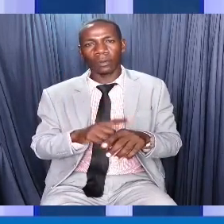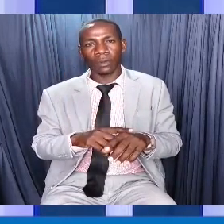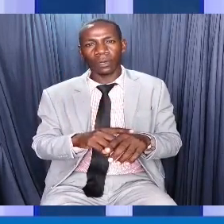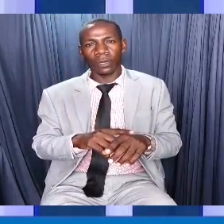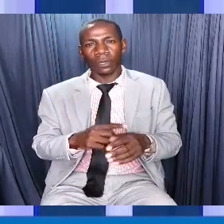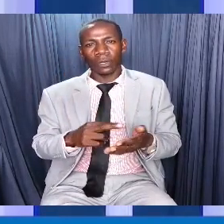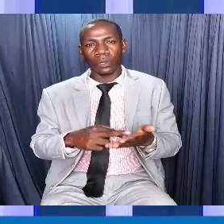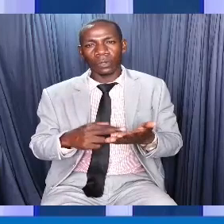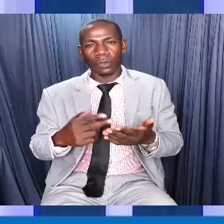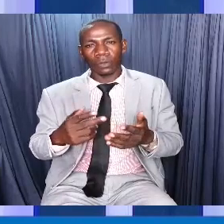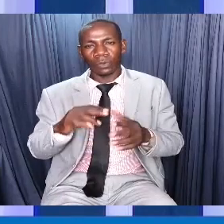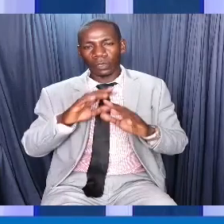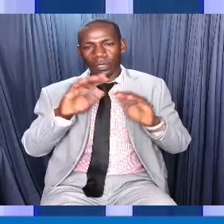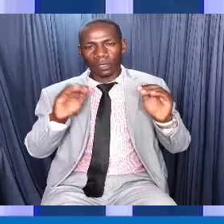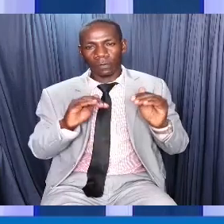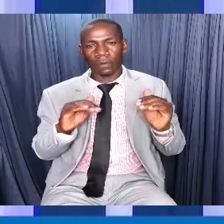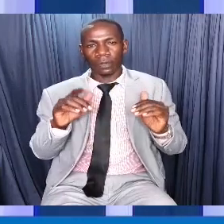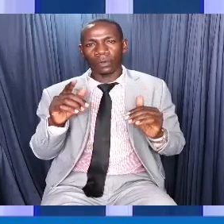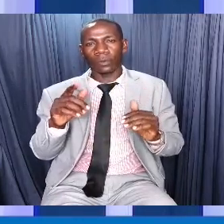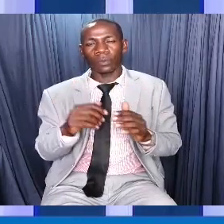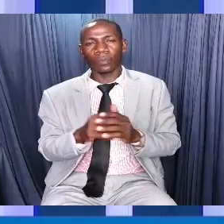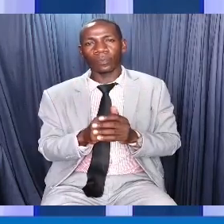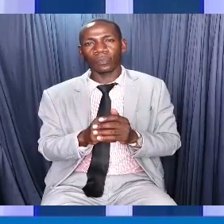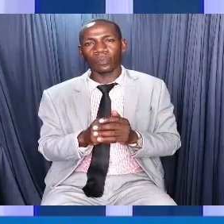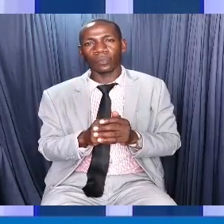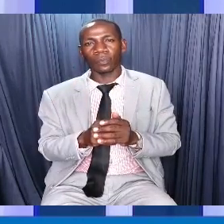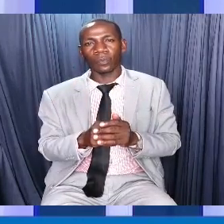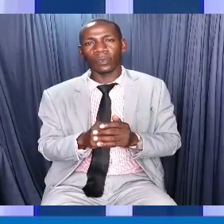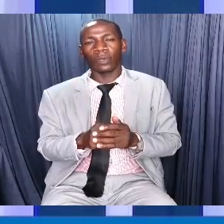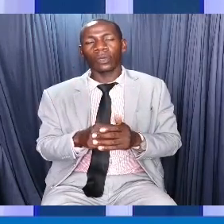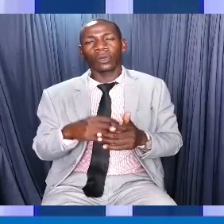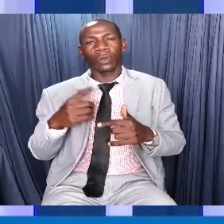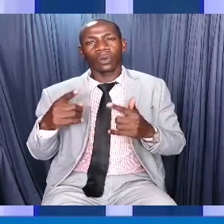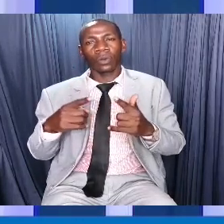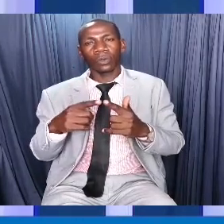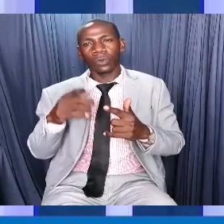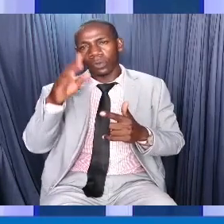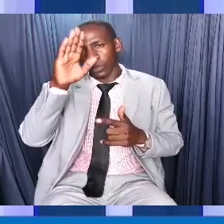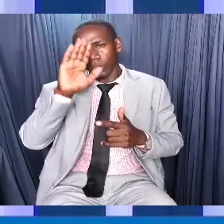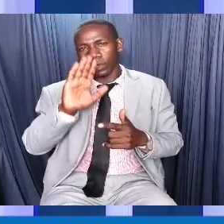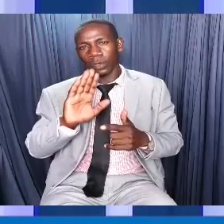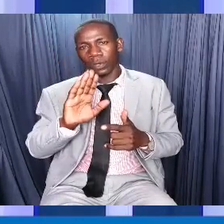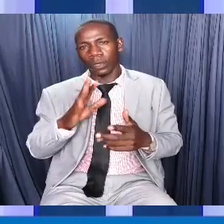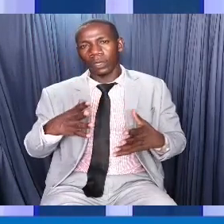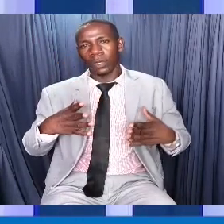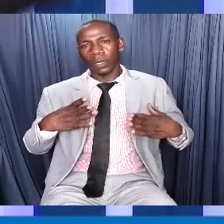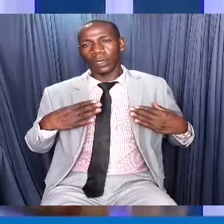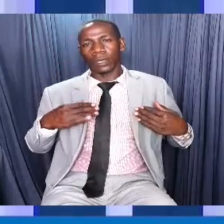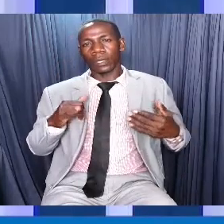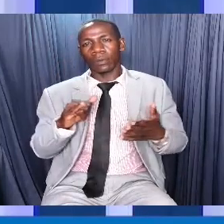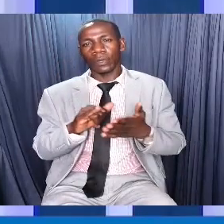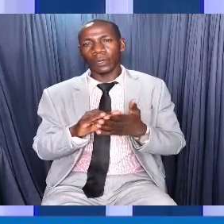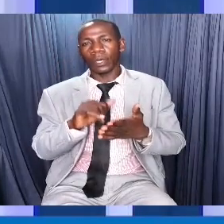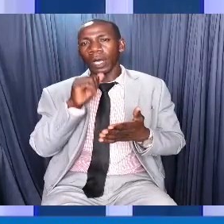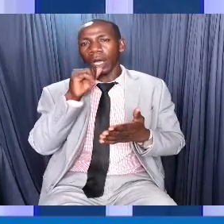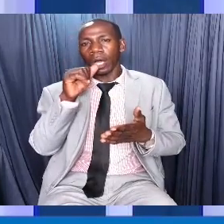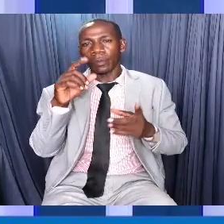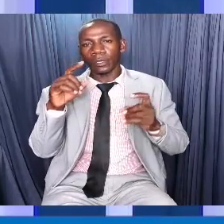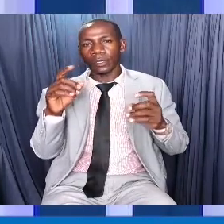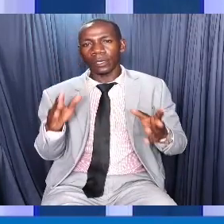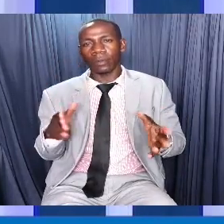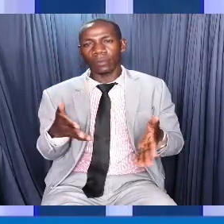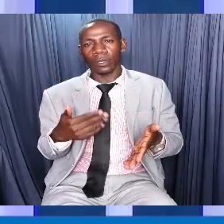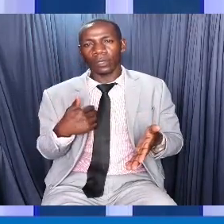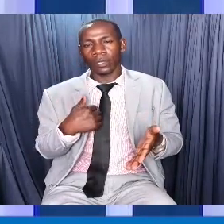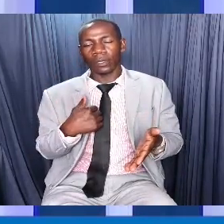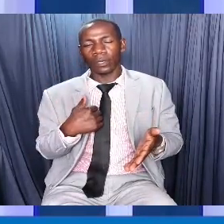time. Akuhesabie haki mambo yako. To justify you. Kwanza unapomwendea. Whenever you go to him first. Kubali Bwana mimi hapa ni mwenye dhambi. Accept Lord I'm here as a